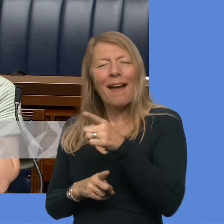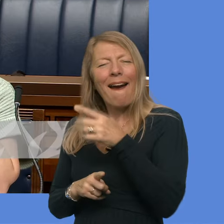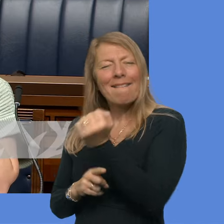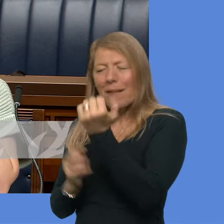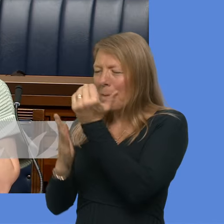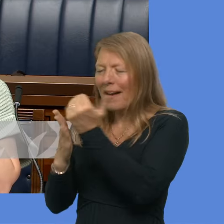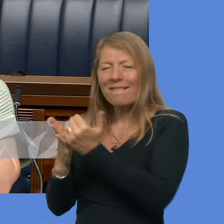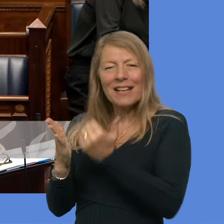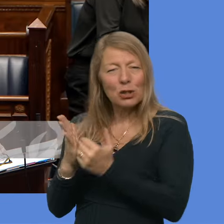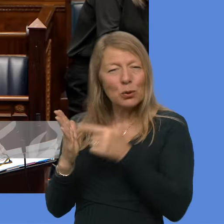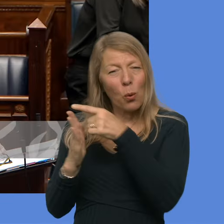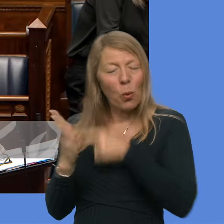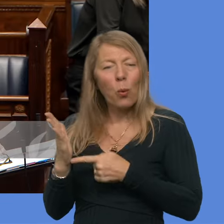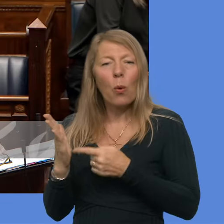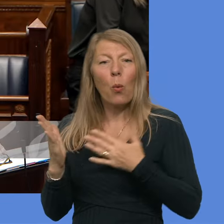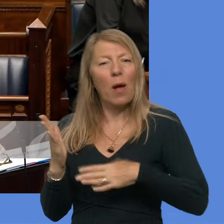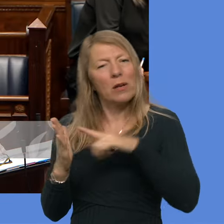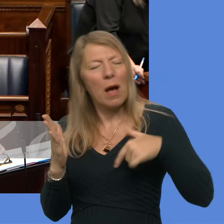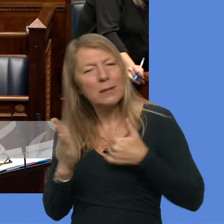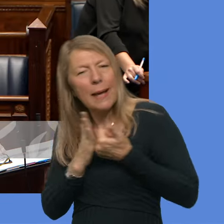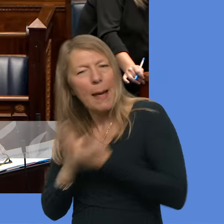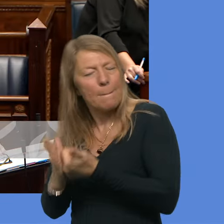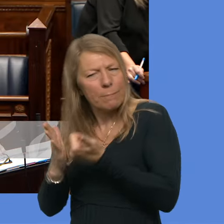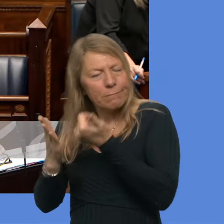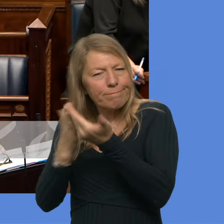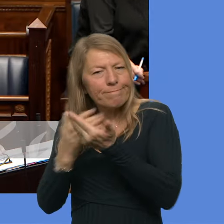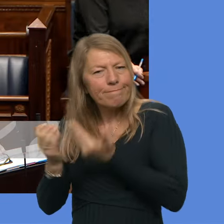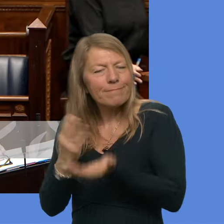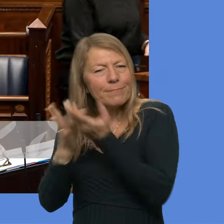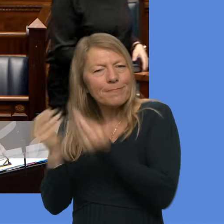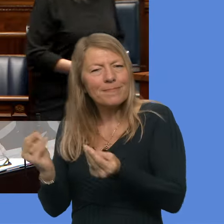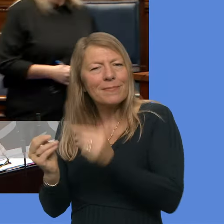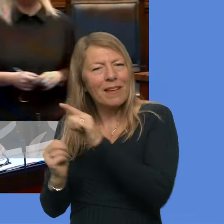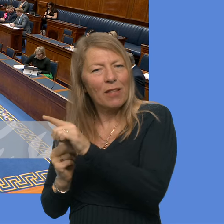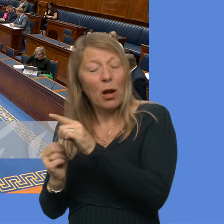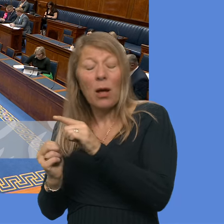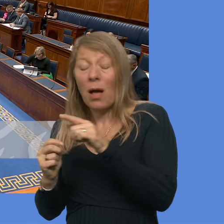work with us on, and we have committed to putting together a group to deal with them and to try and bring those recommendations forward.